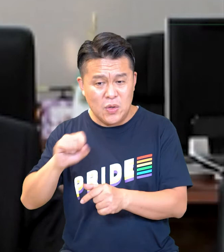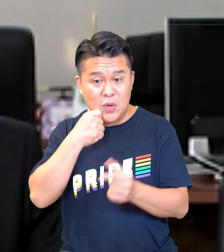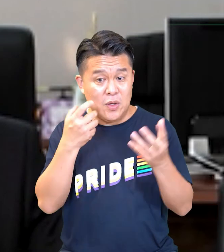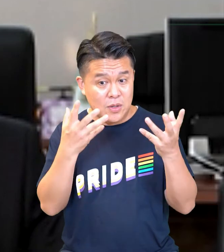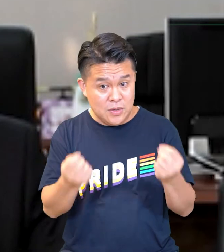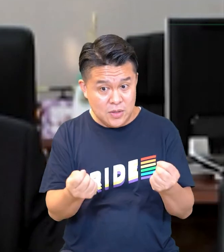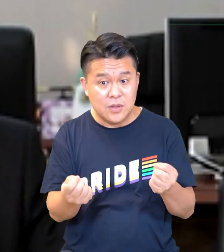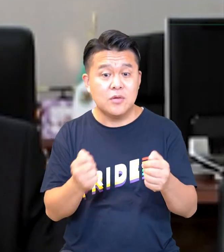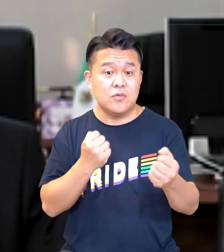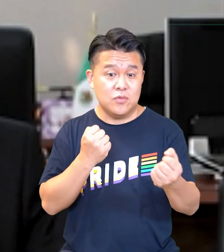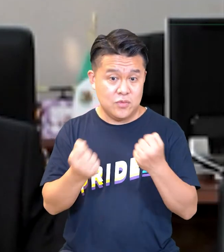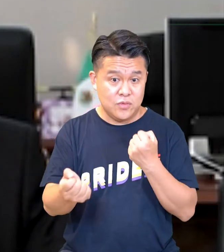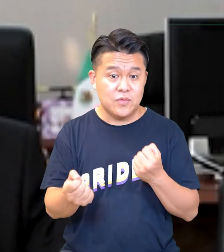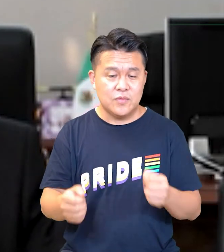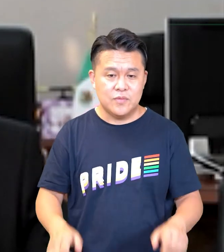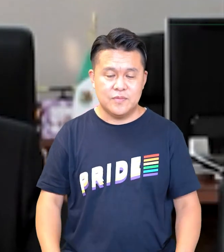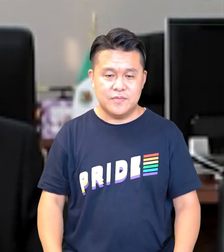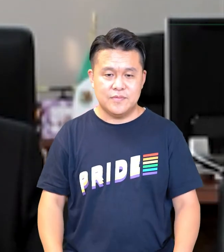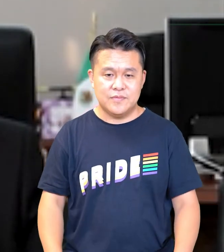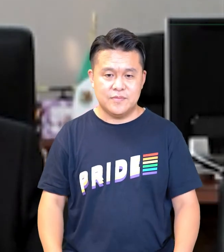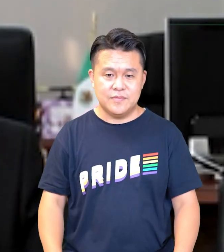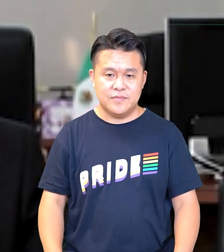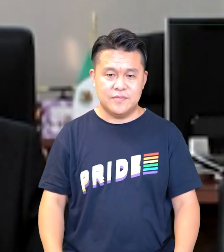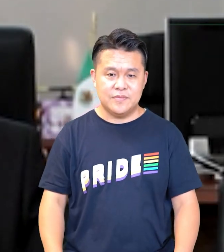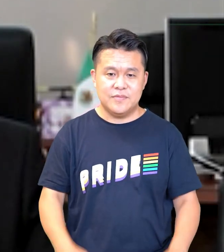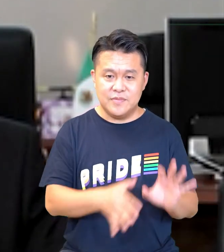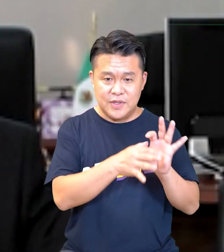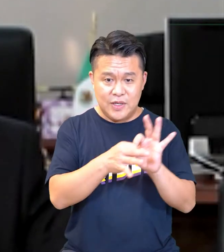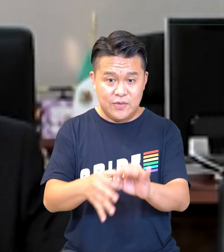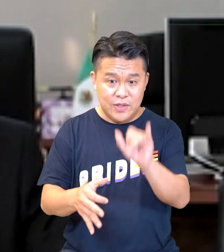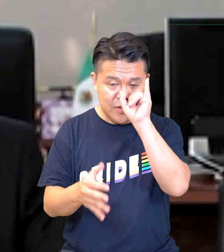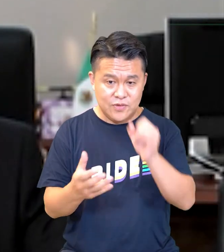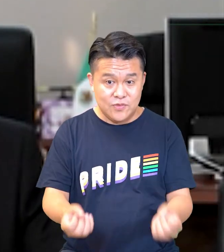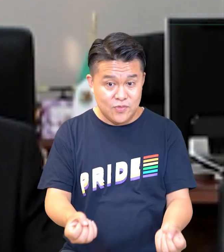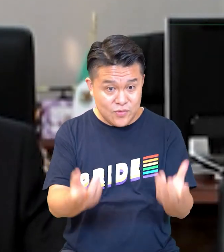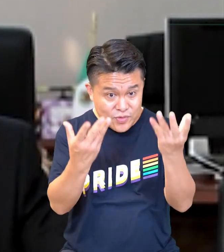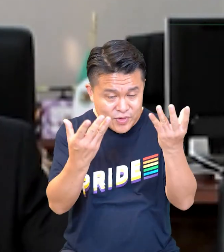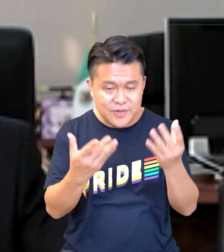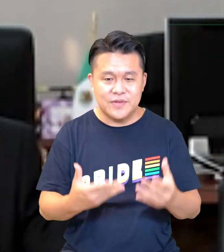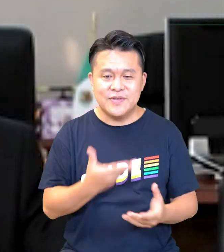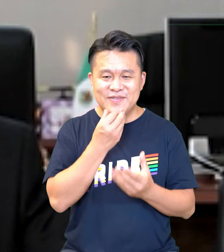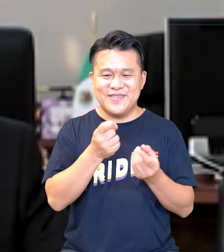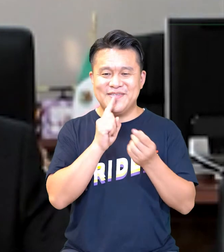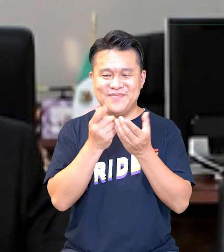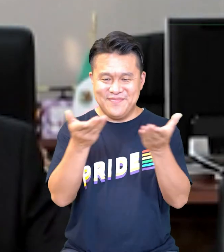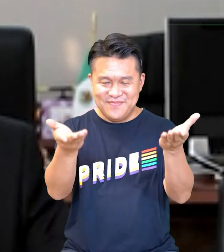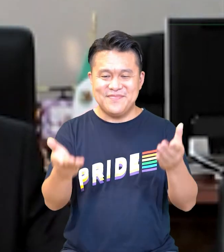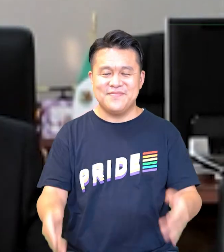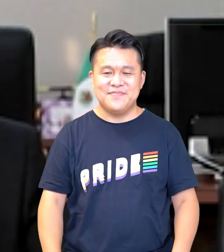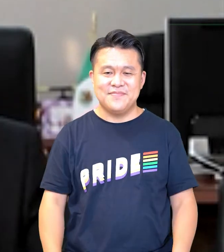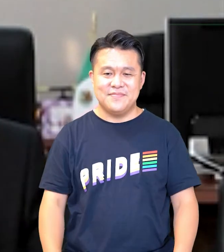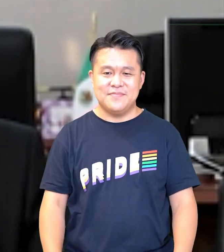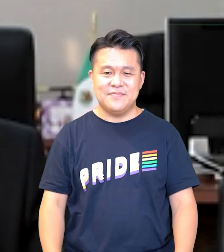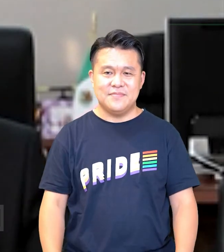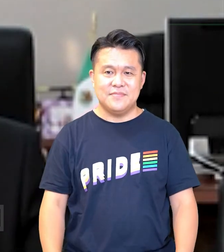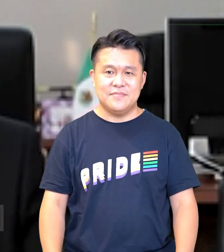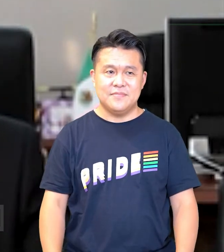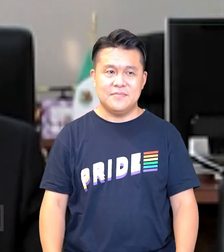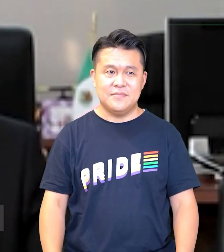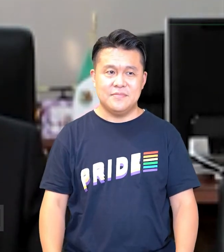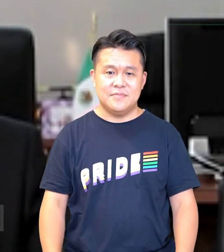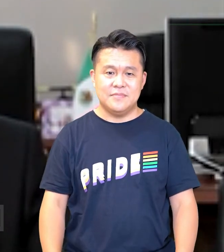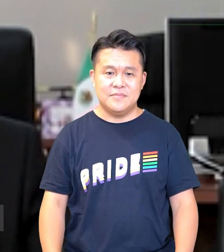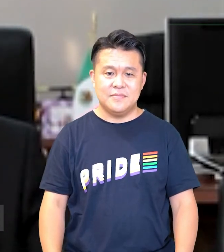deepest congratulations for this effort, despite all the difficulties imposed by the current situation.